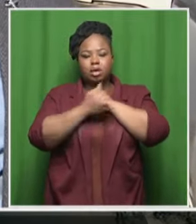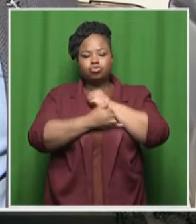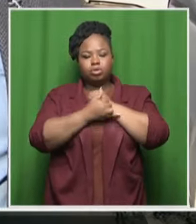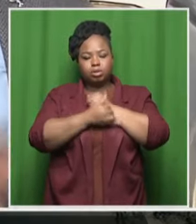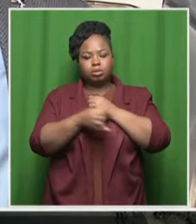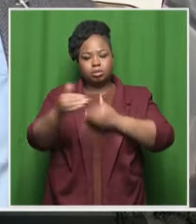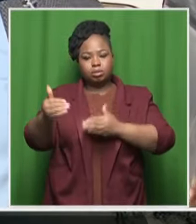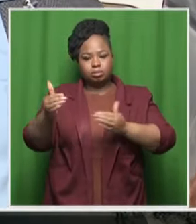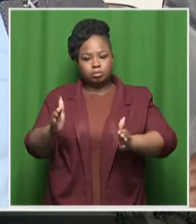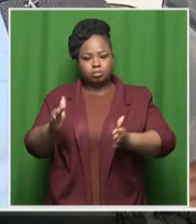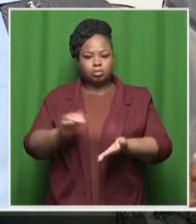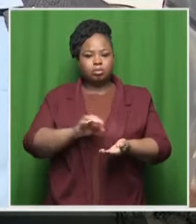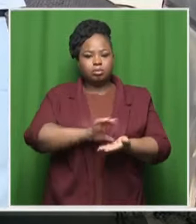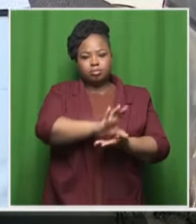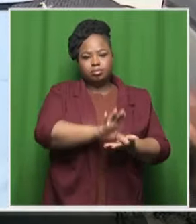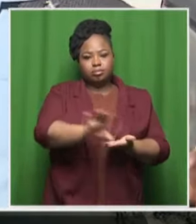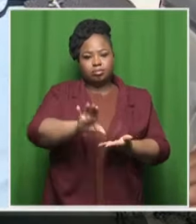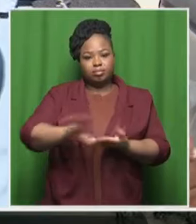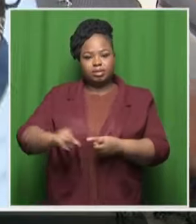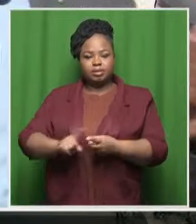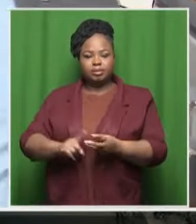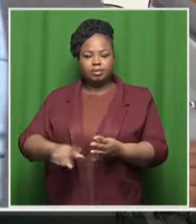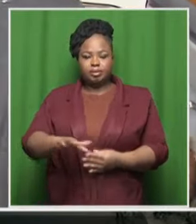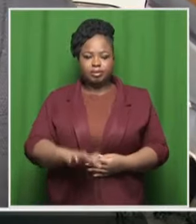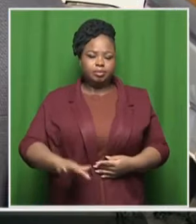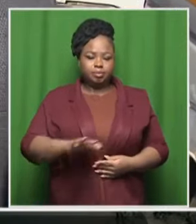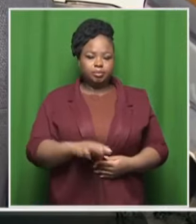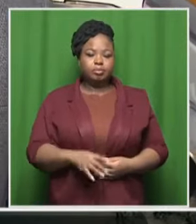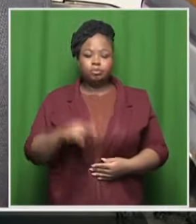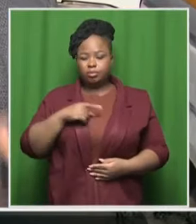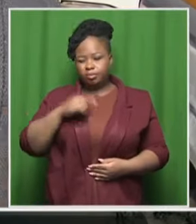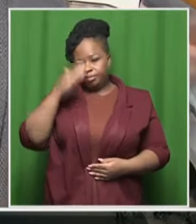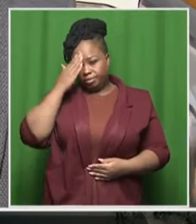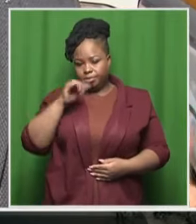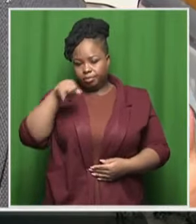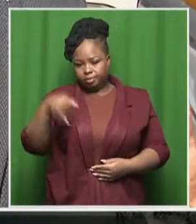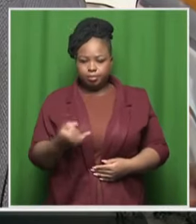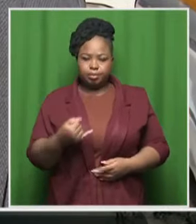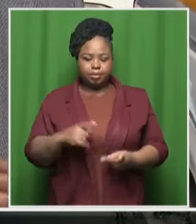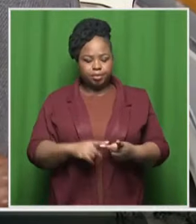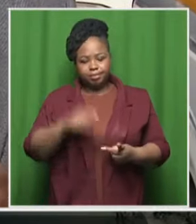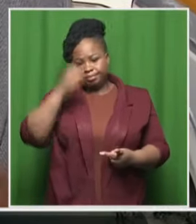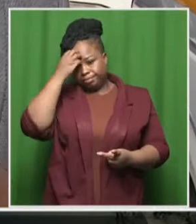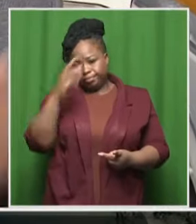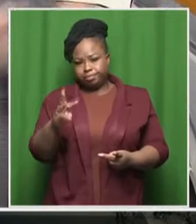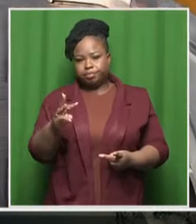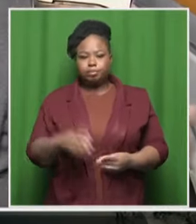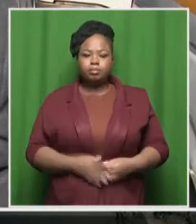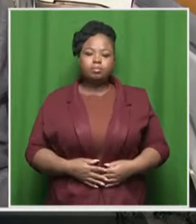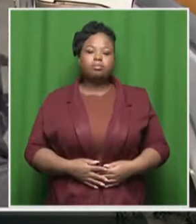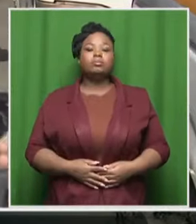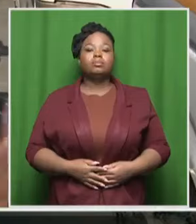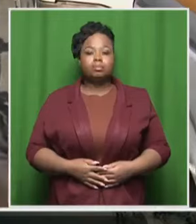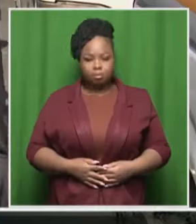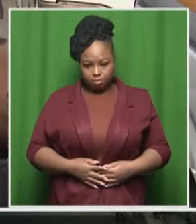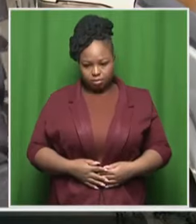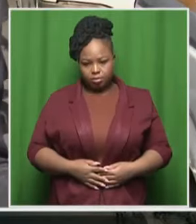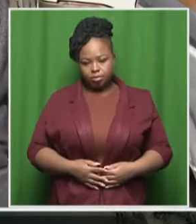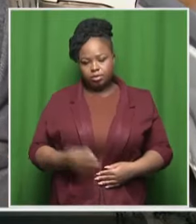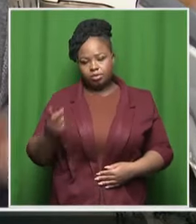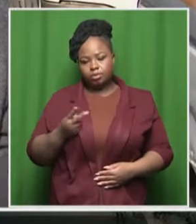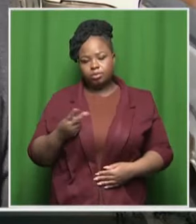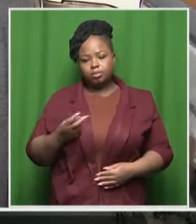to other voting stations. As you know, that Johannesburg is one of them, but also Pretoria. But I do understand as well, there